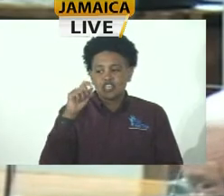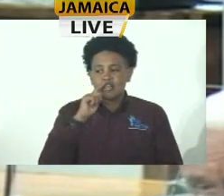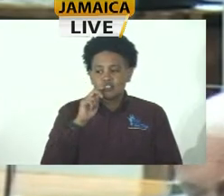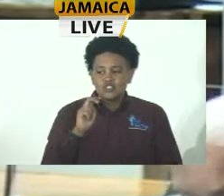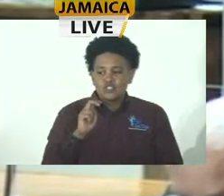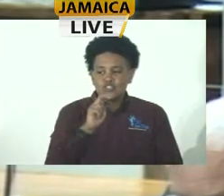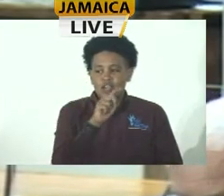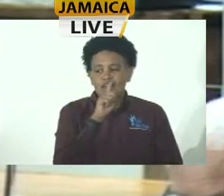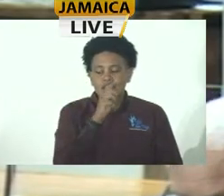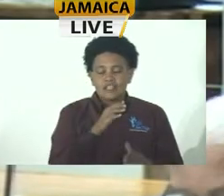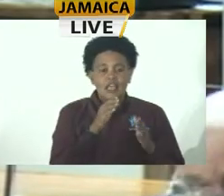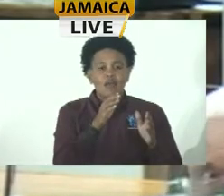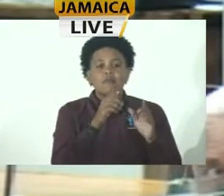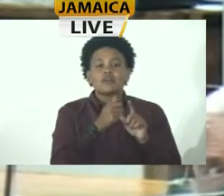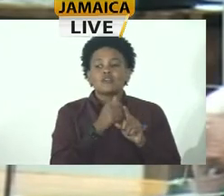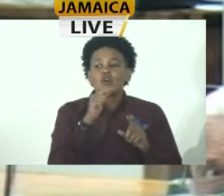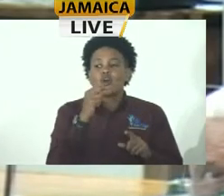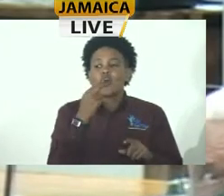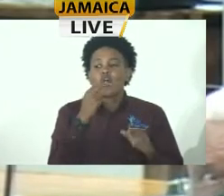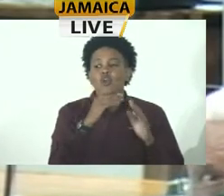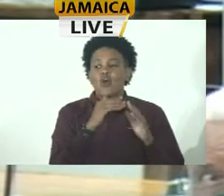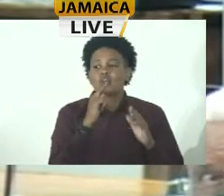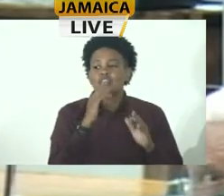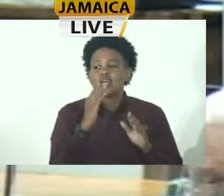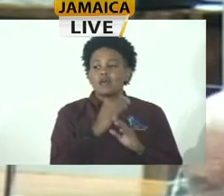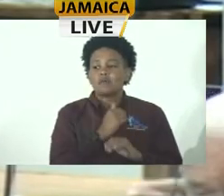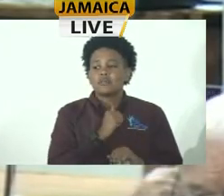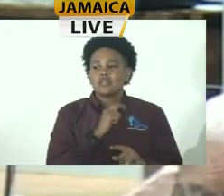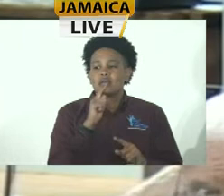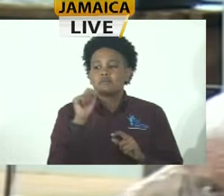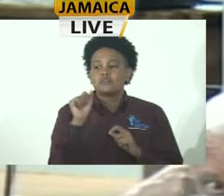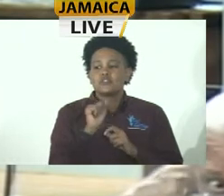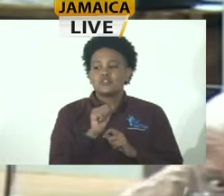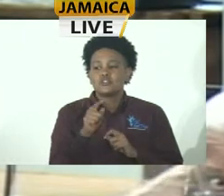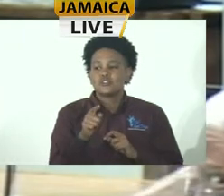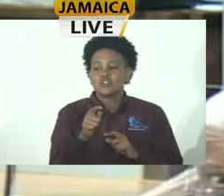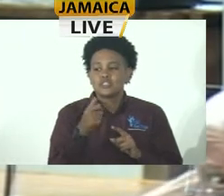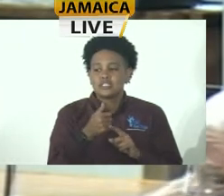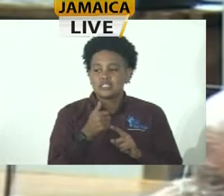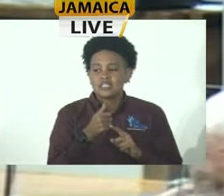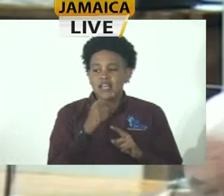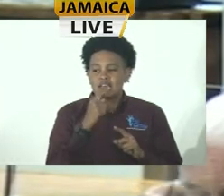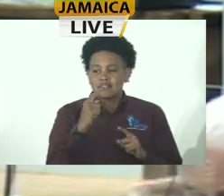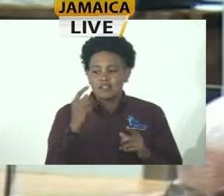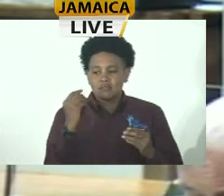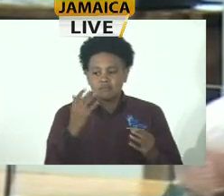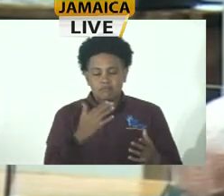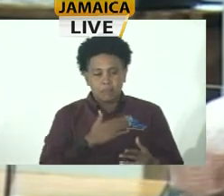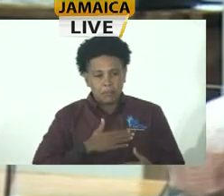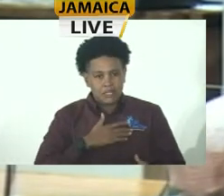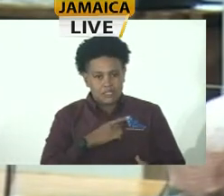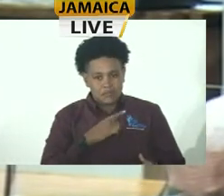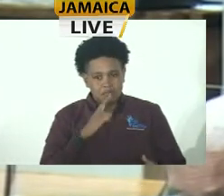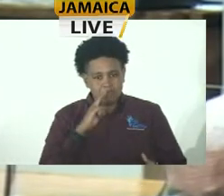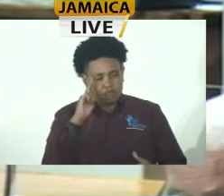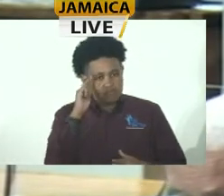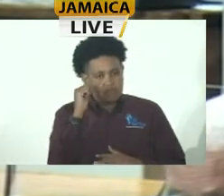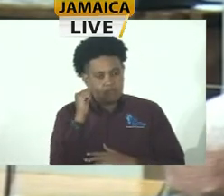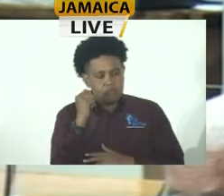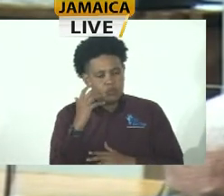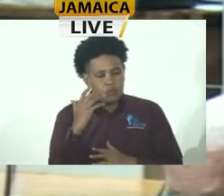gun hosts in a win that i am certain pleased him abundantly madam